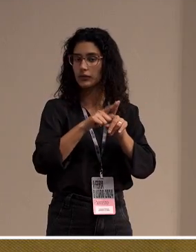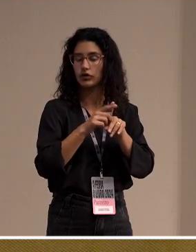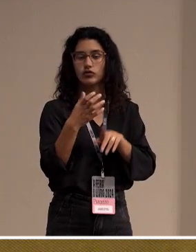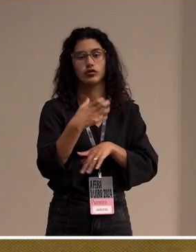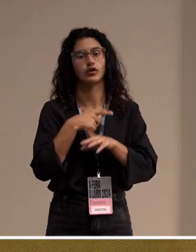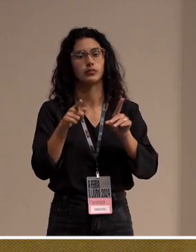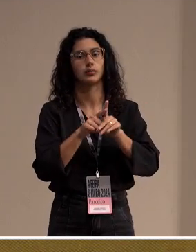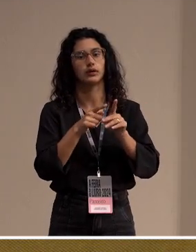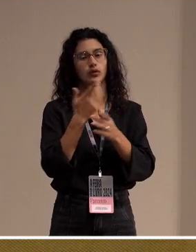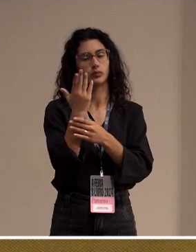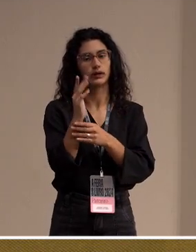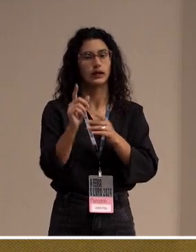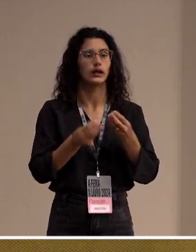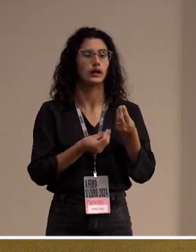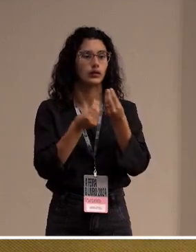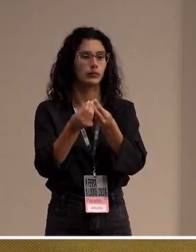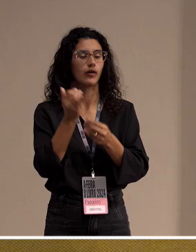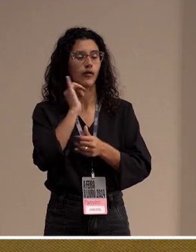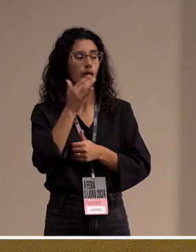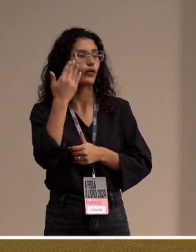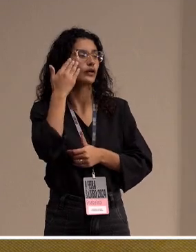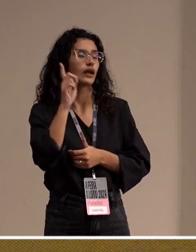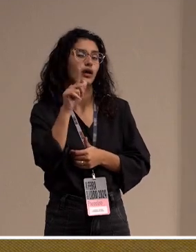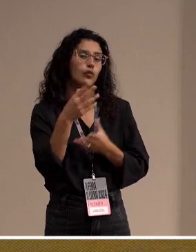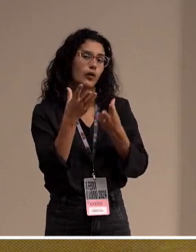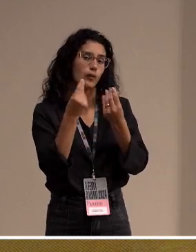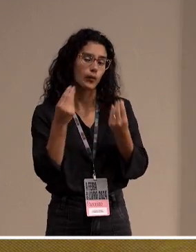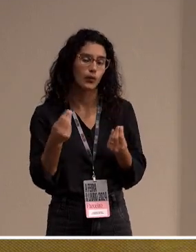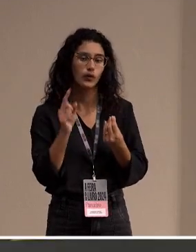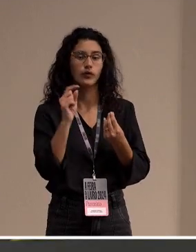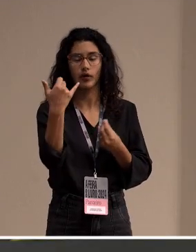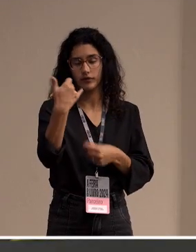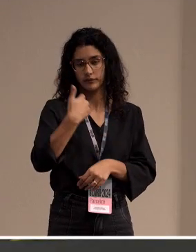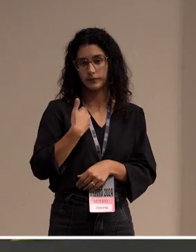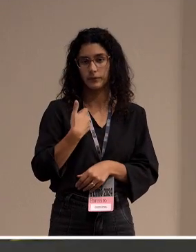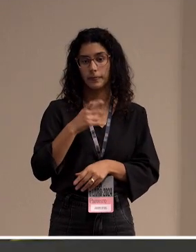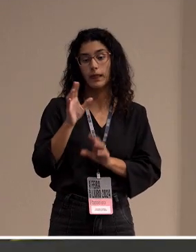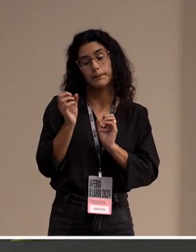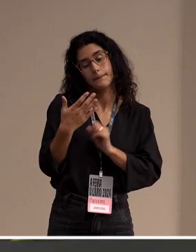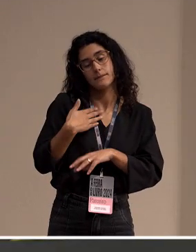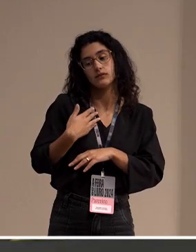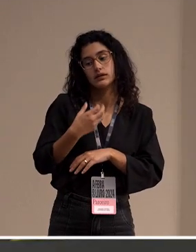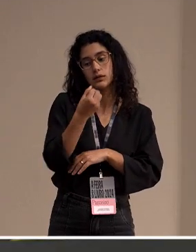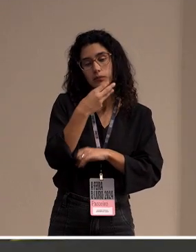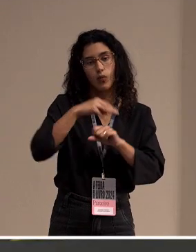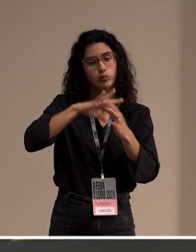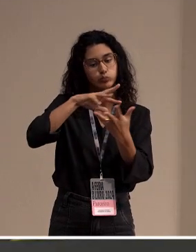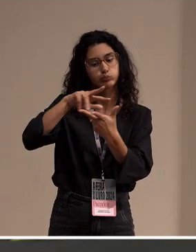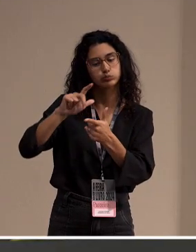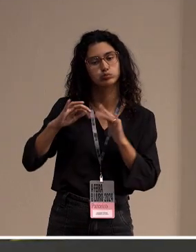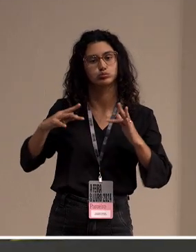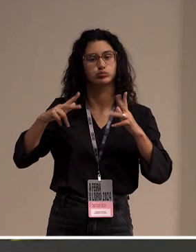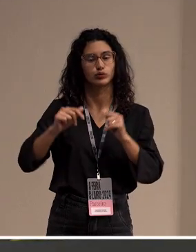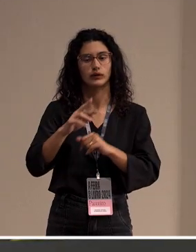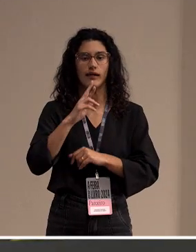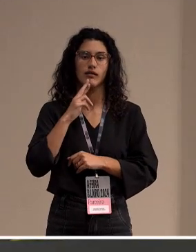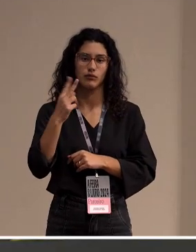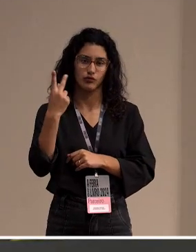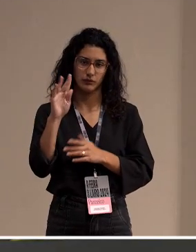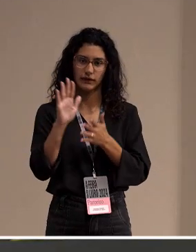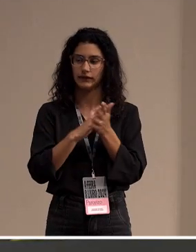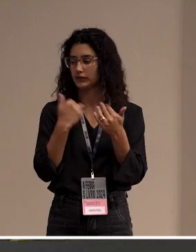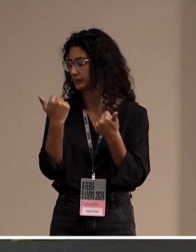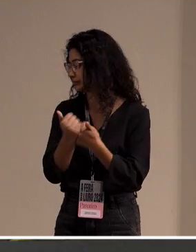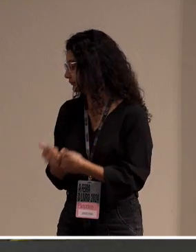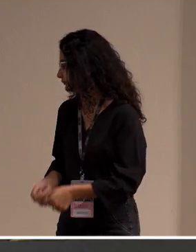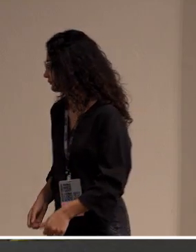I know it's not much. And she says, it be the whole world. And that when I read that passage,